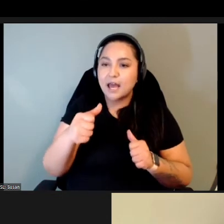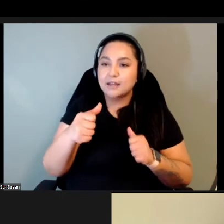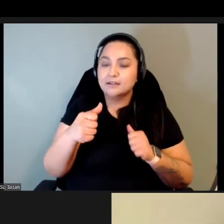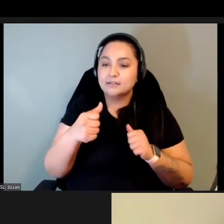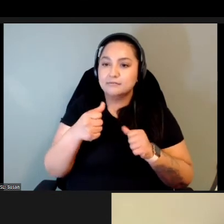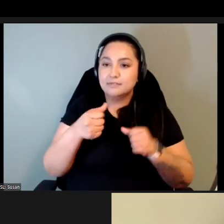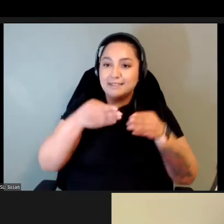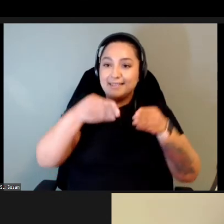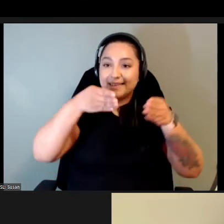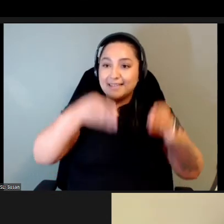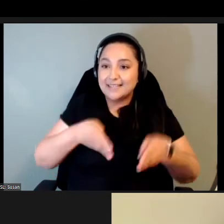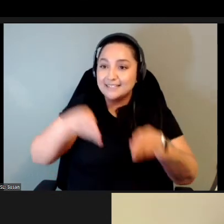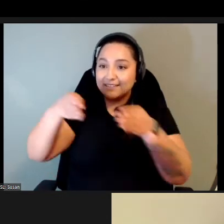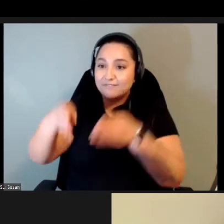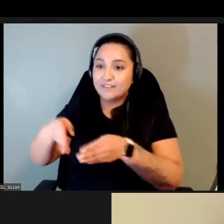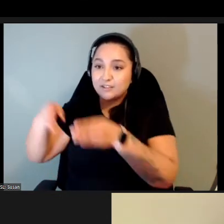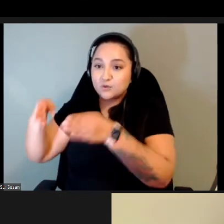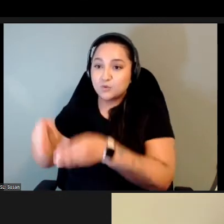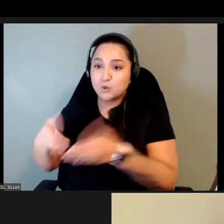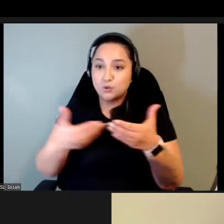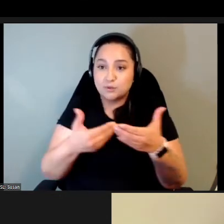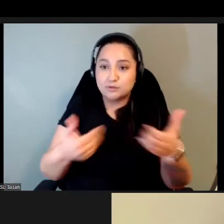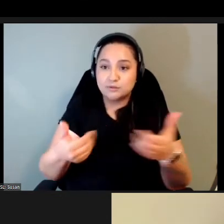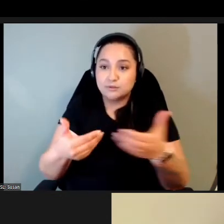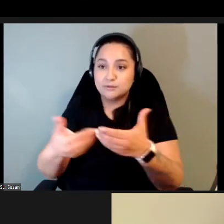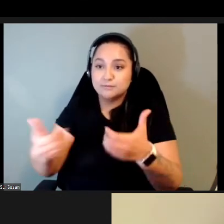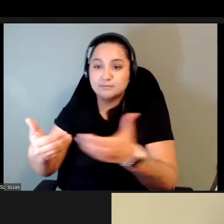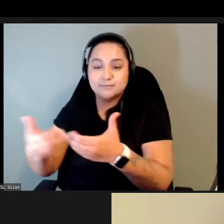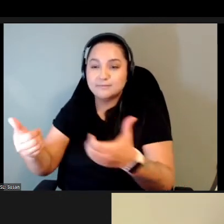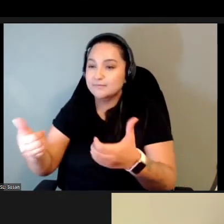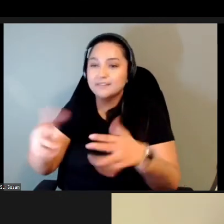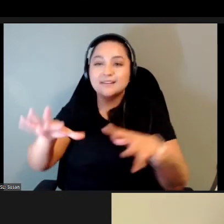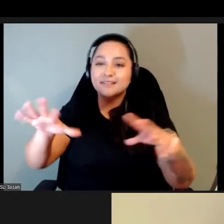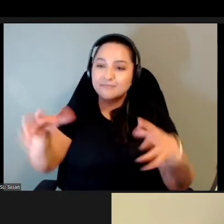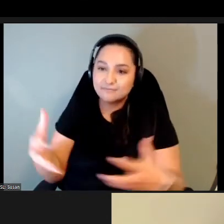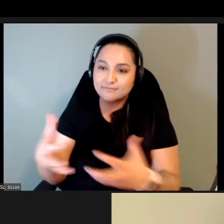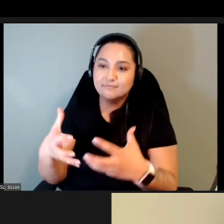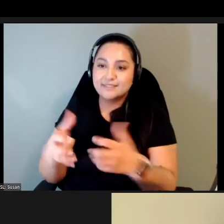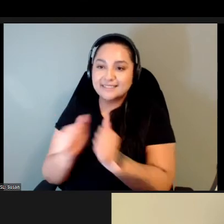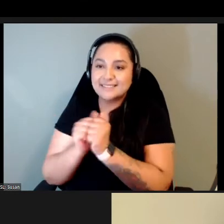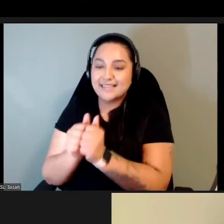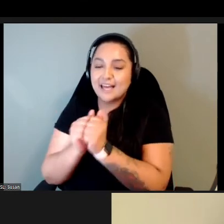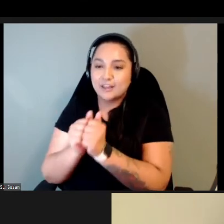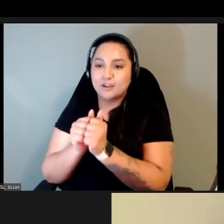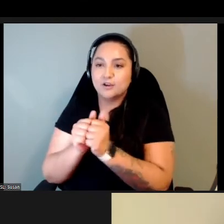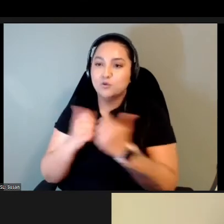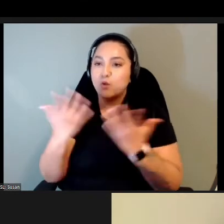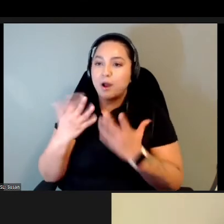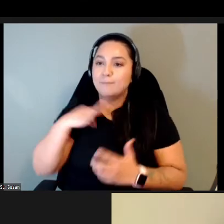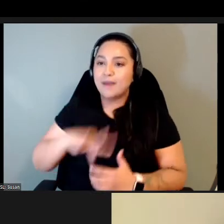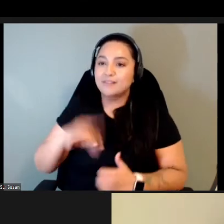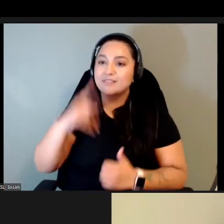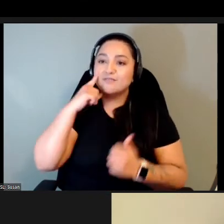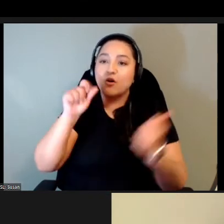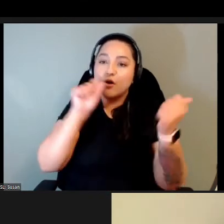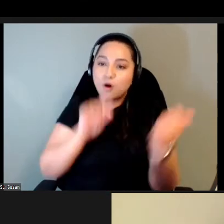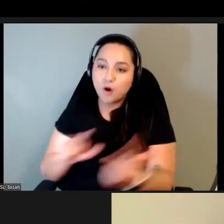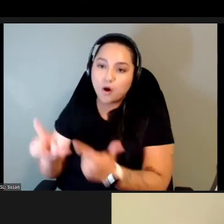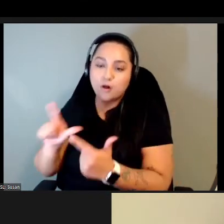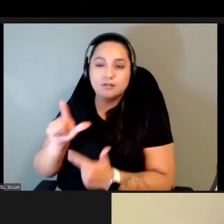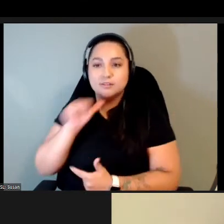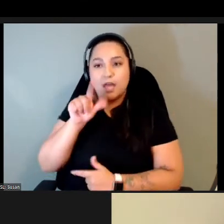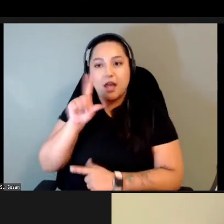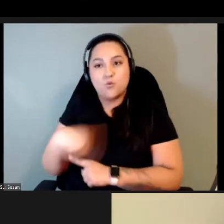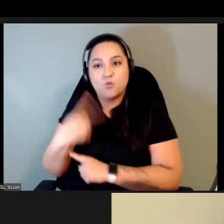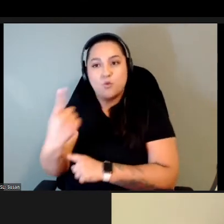for the better for everyone, not only one person. And at the same time,